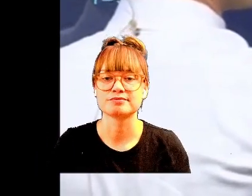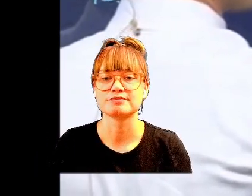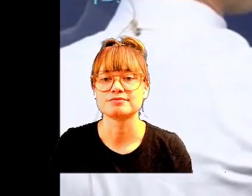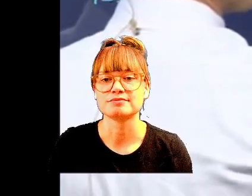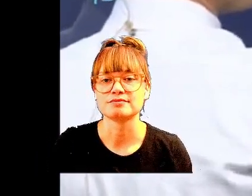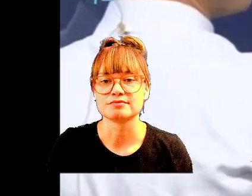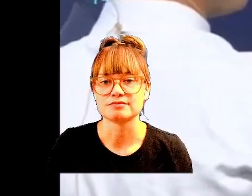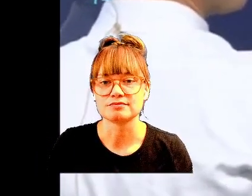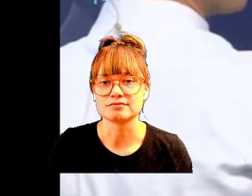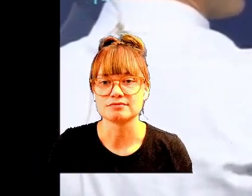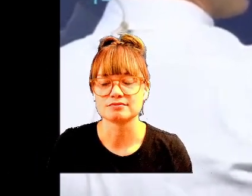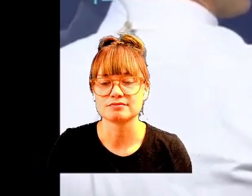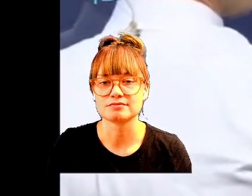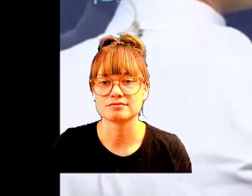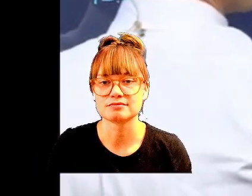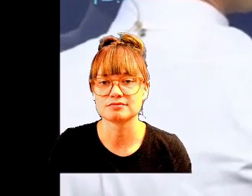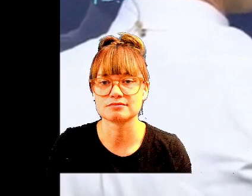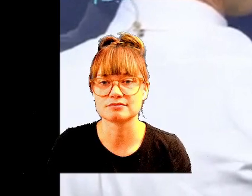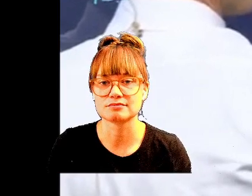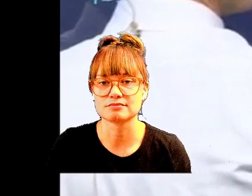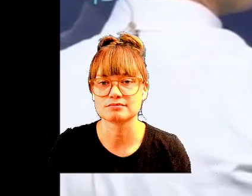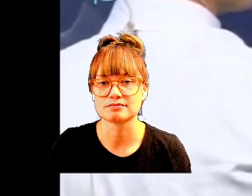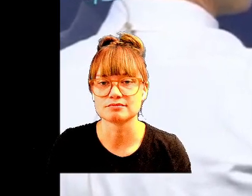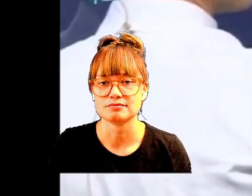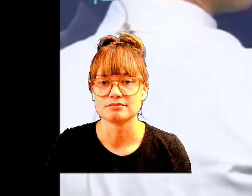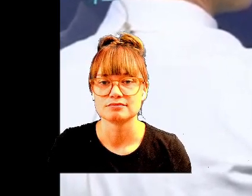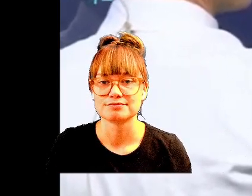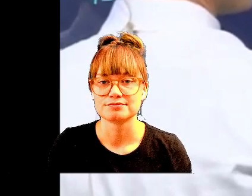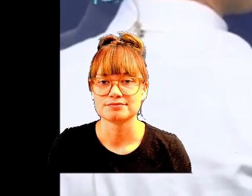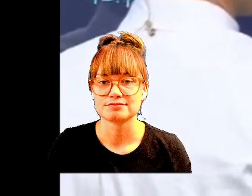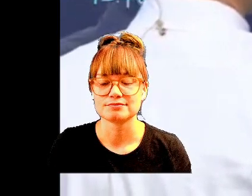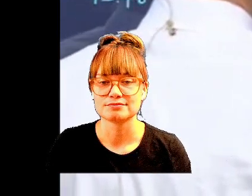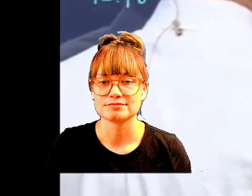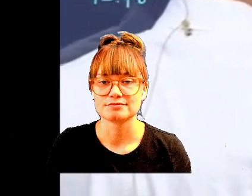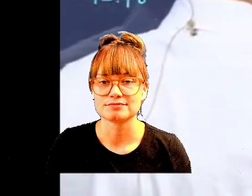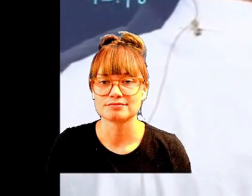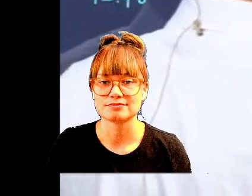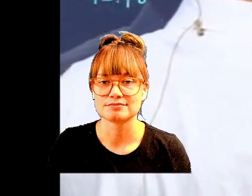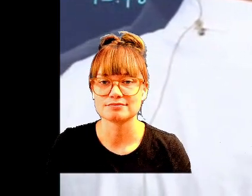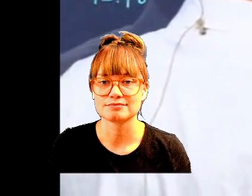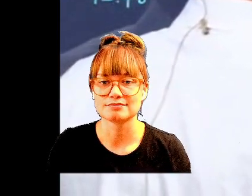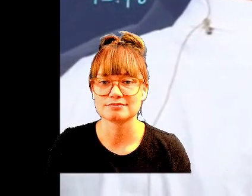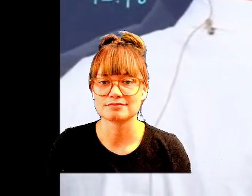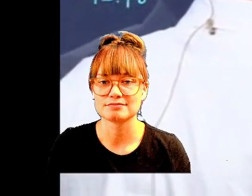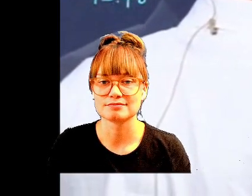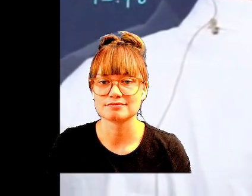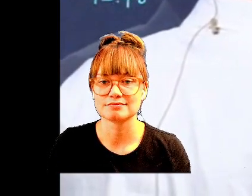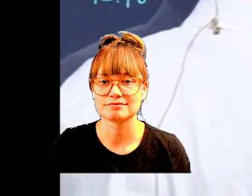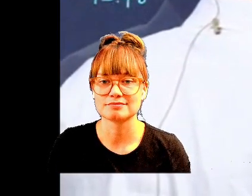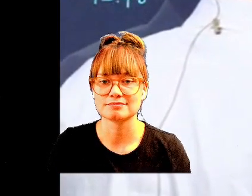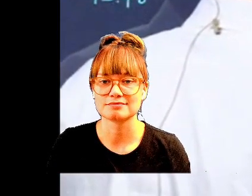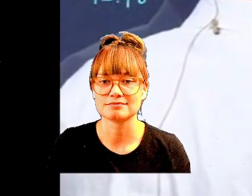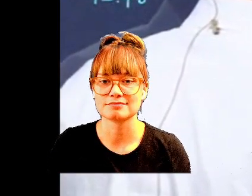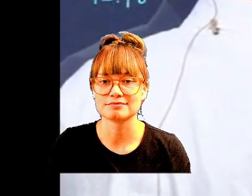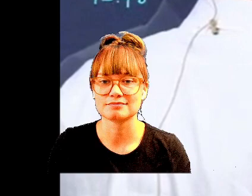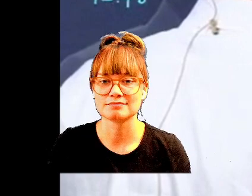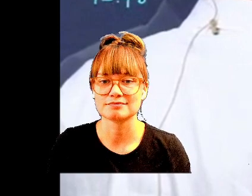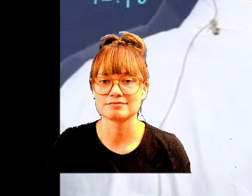this first power, and to the third power multiplies to this first power. So we have 1 cubed over 2